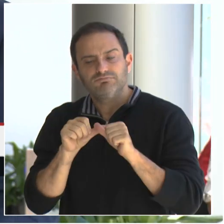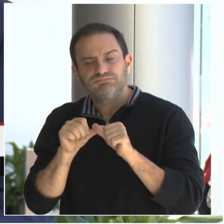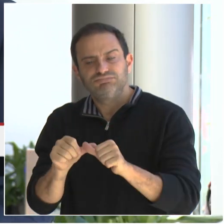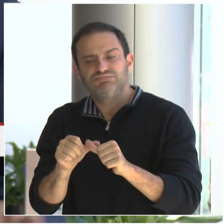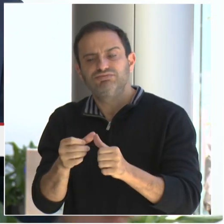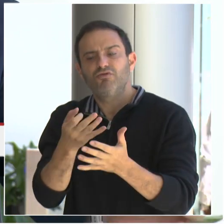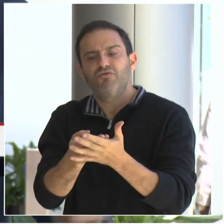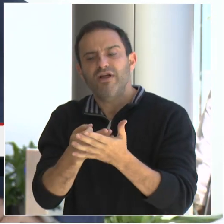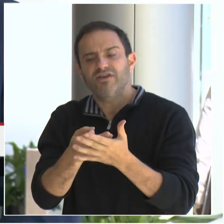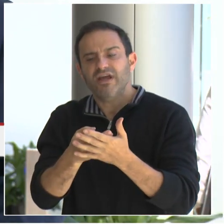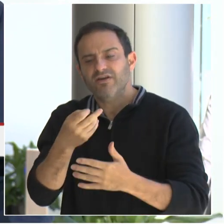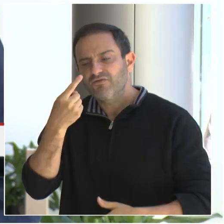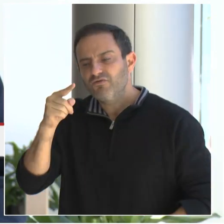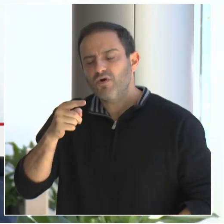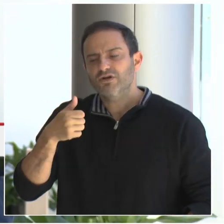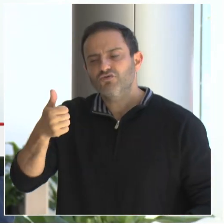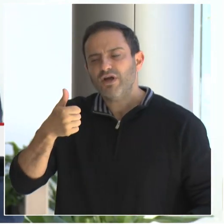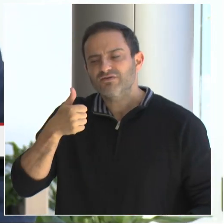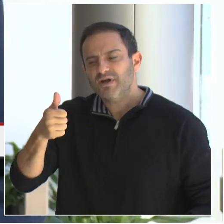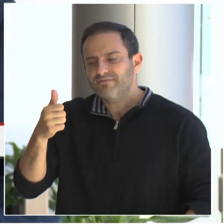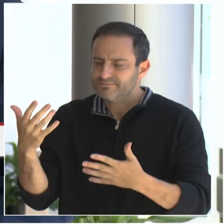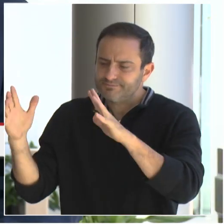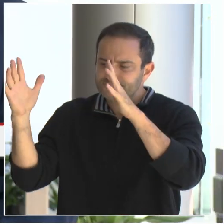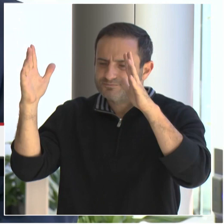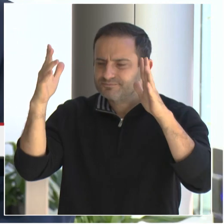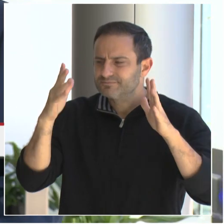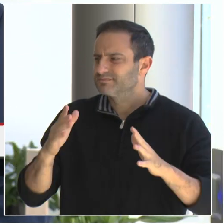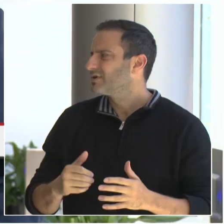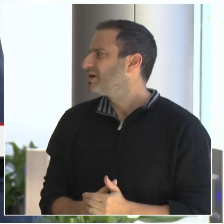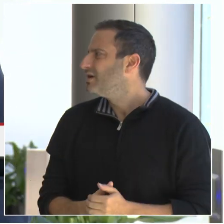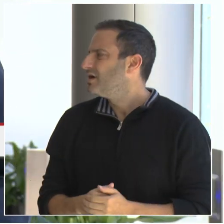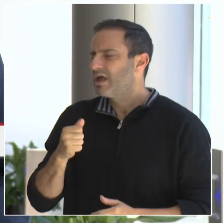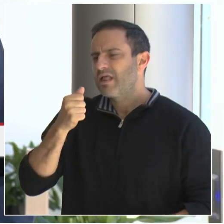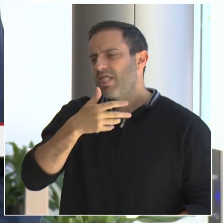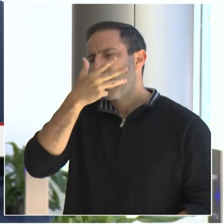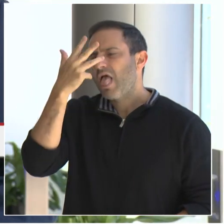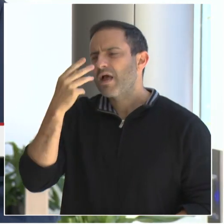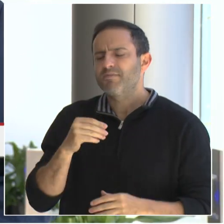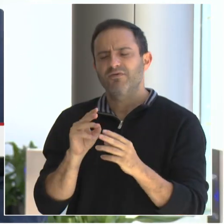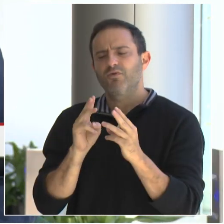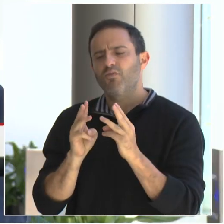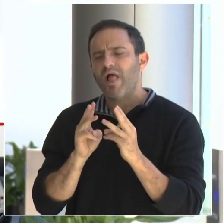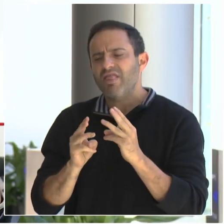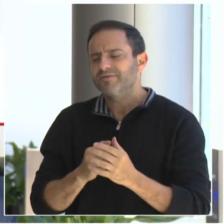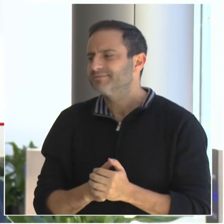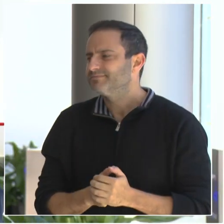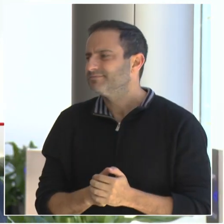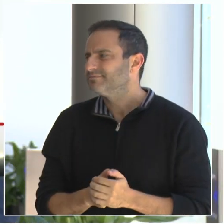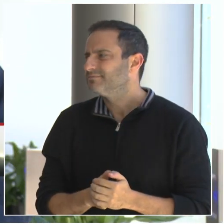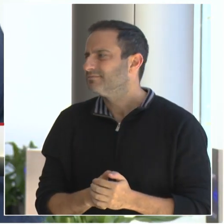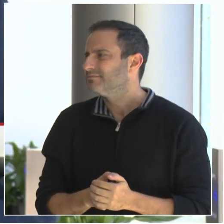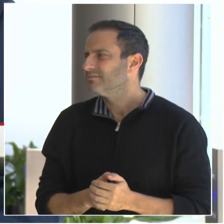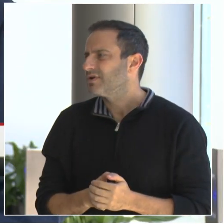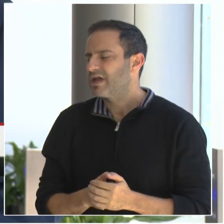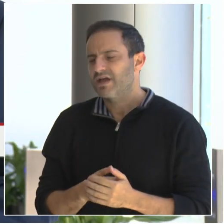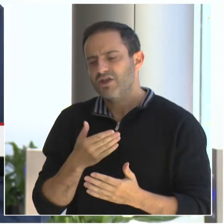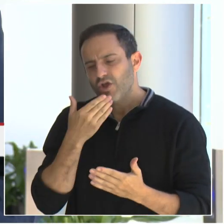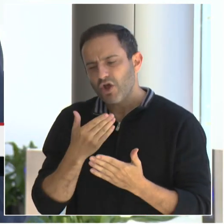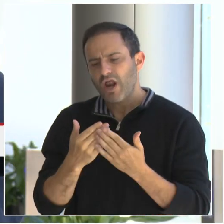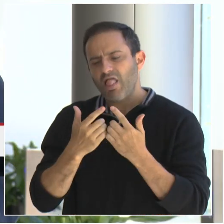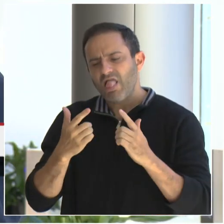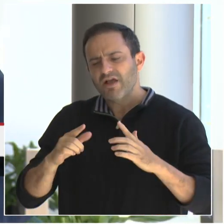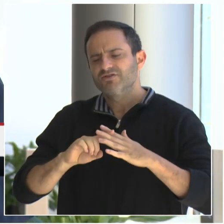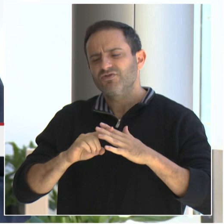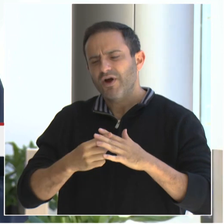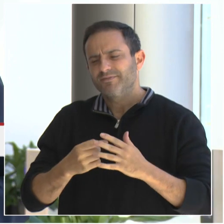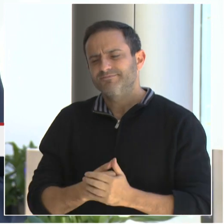huh? That's what we're talking about. Beautiful weather dialed up, and then that's good language to start the day off, so I appreciate